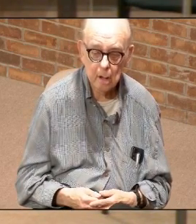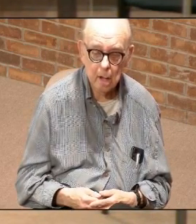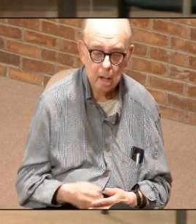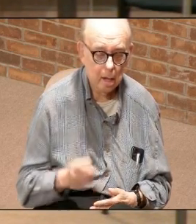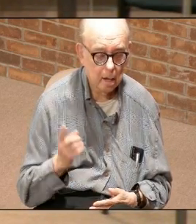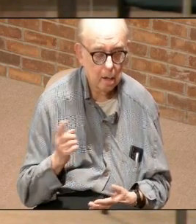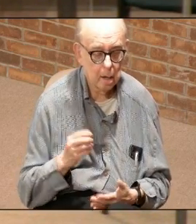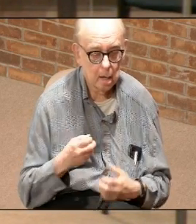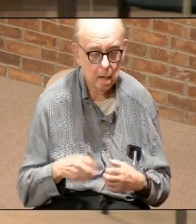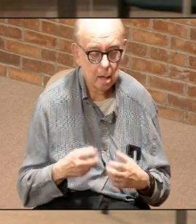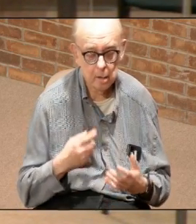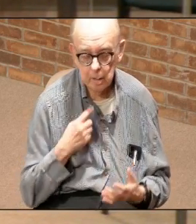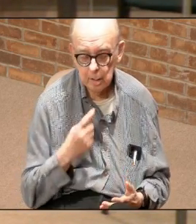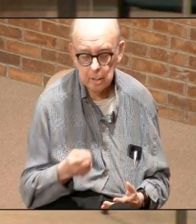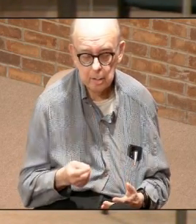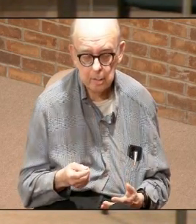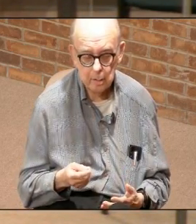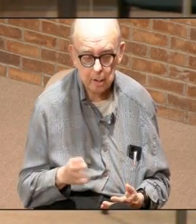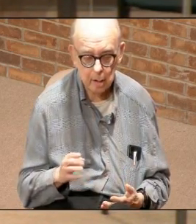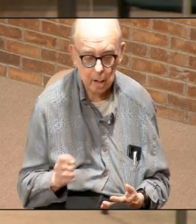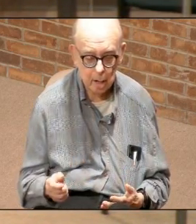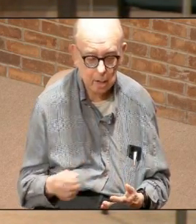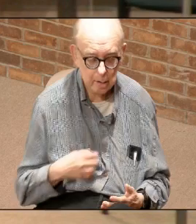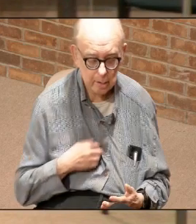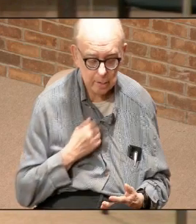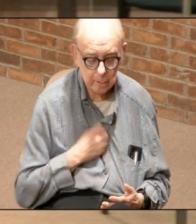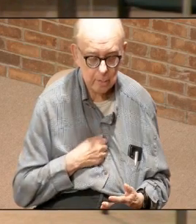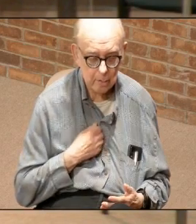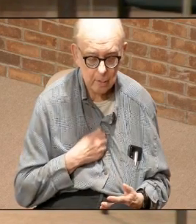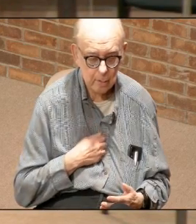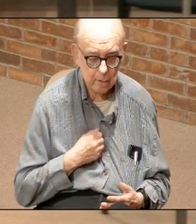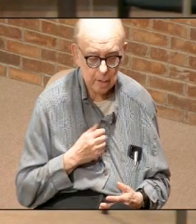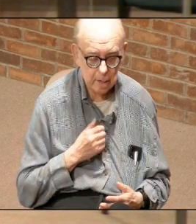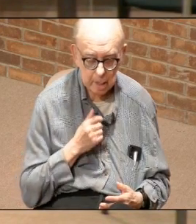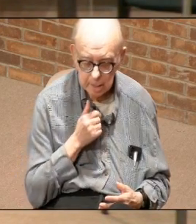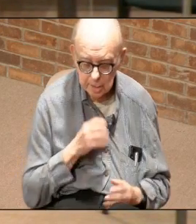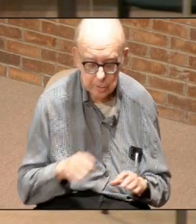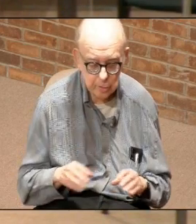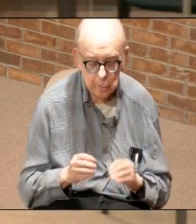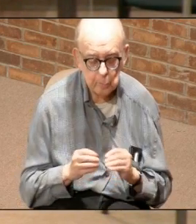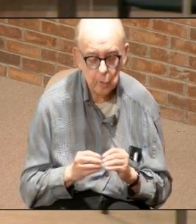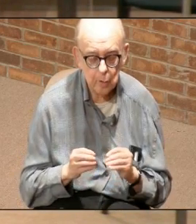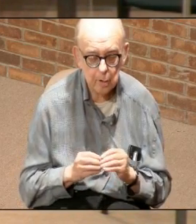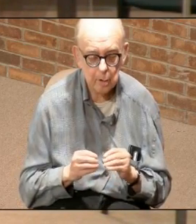And one of them was he said that he regretted that he didn't do more.